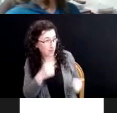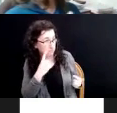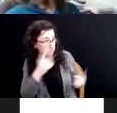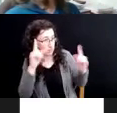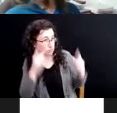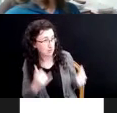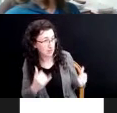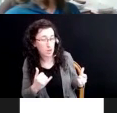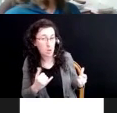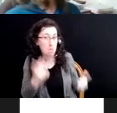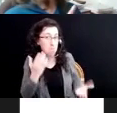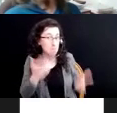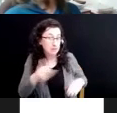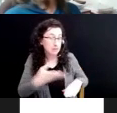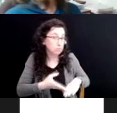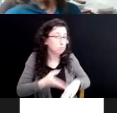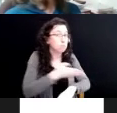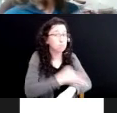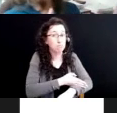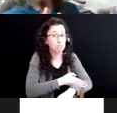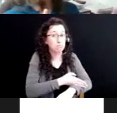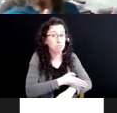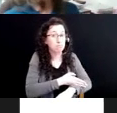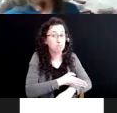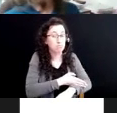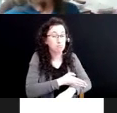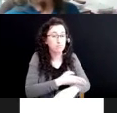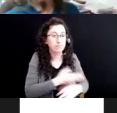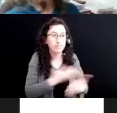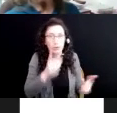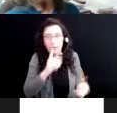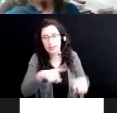might, well, that gets into like the size of the patch,